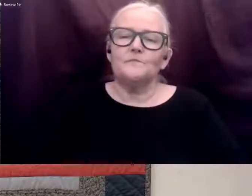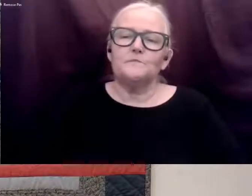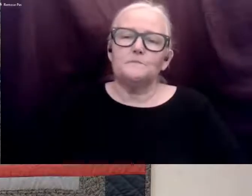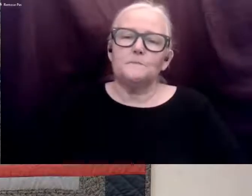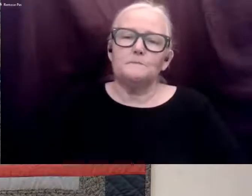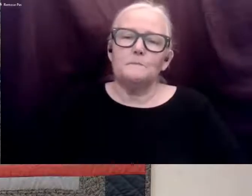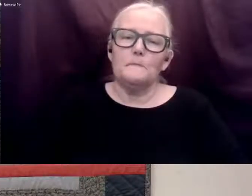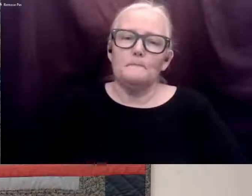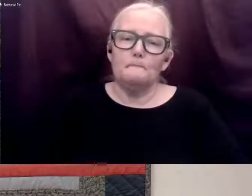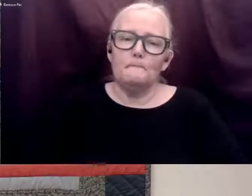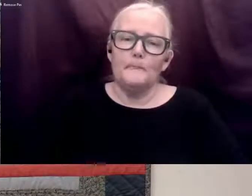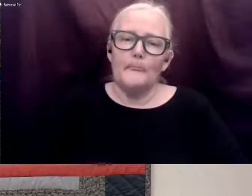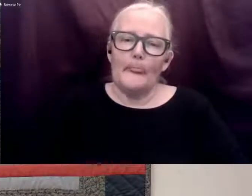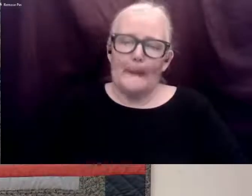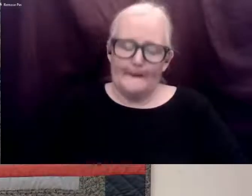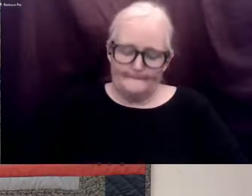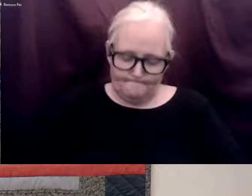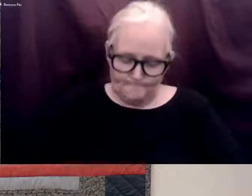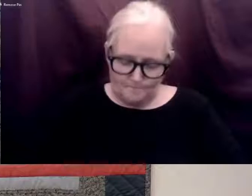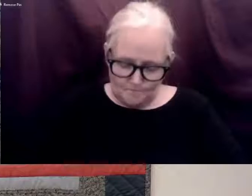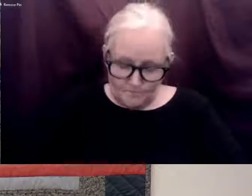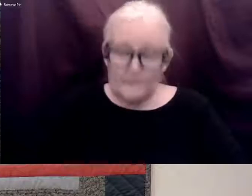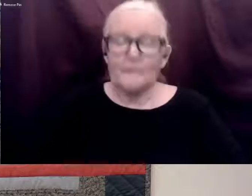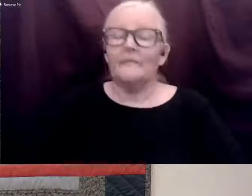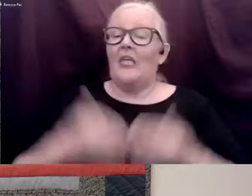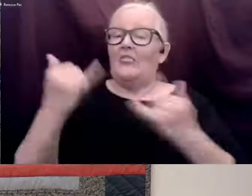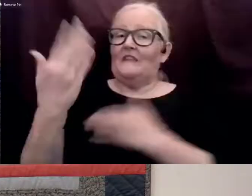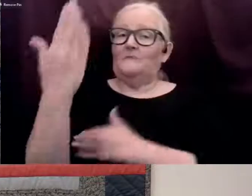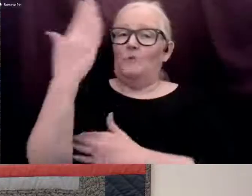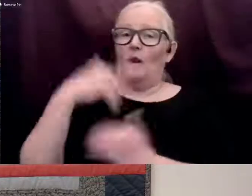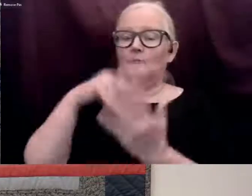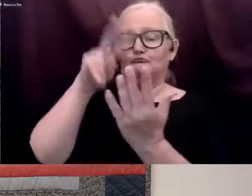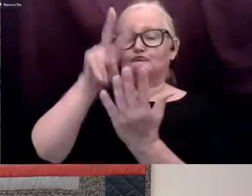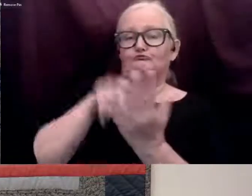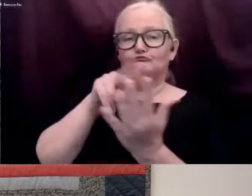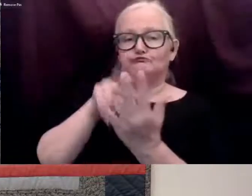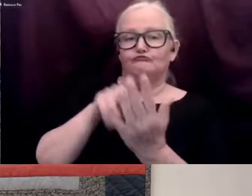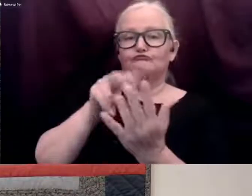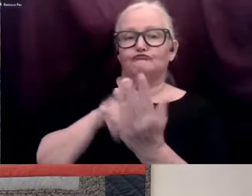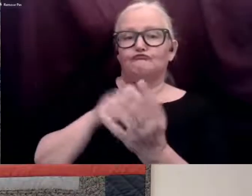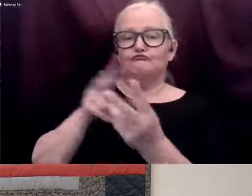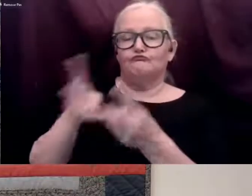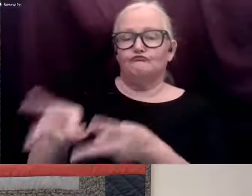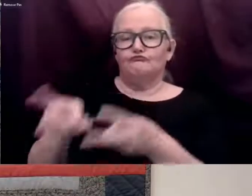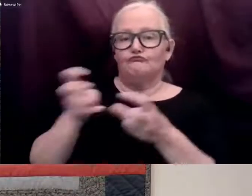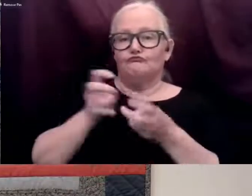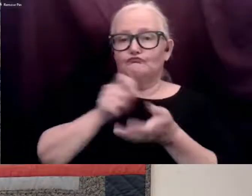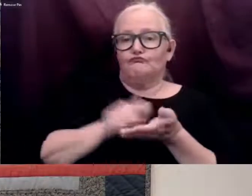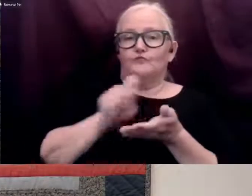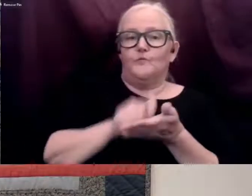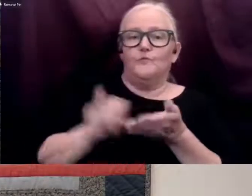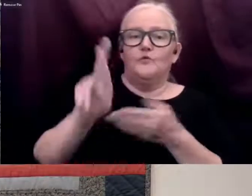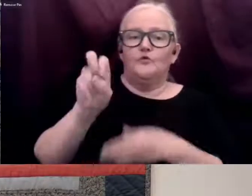Our reading this morning is by the Reverend